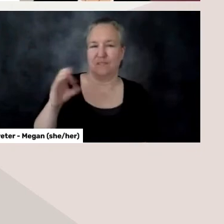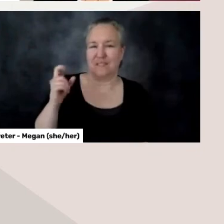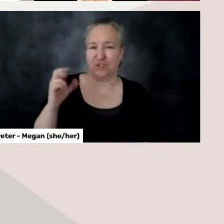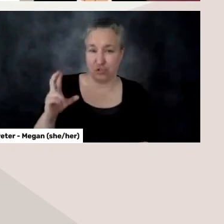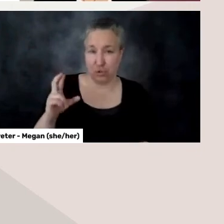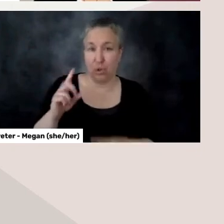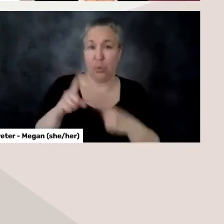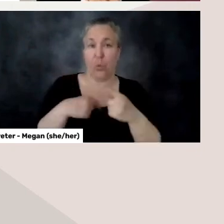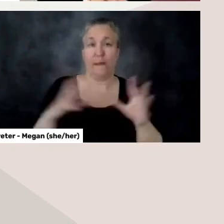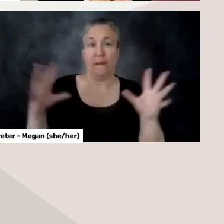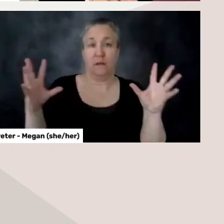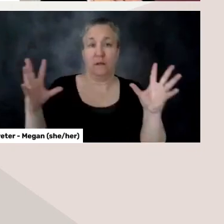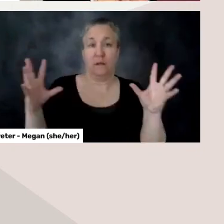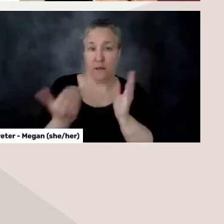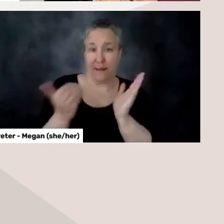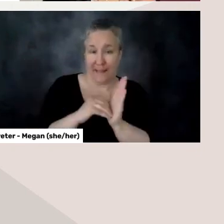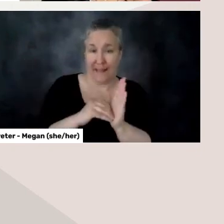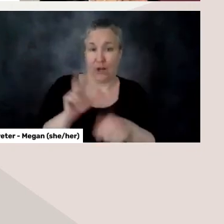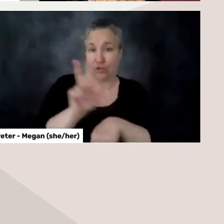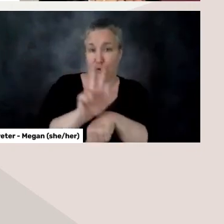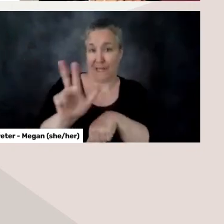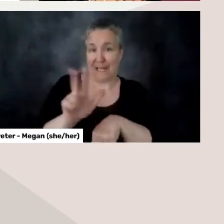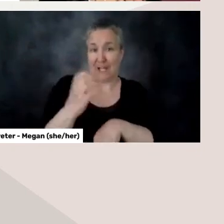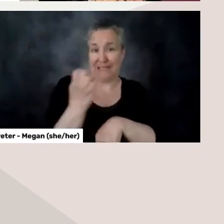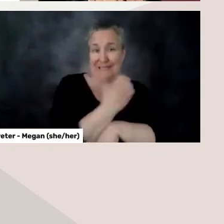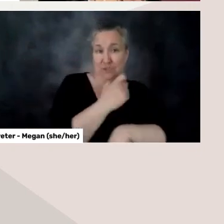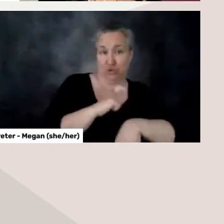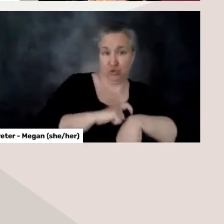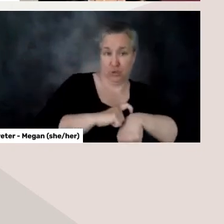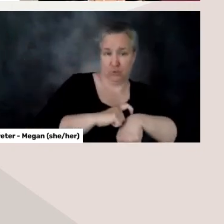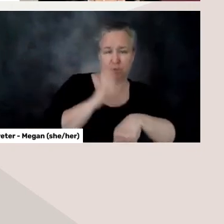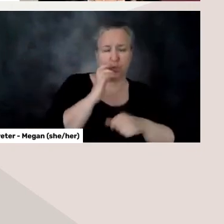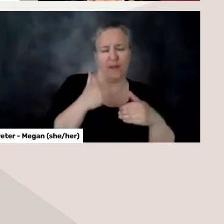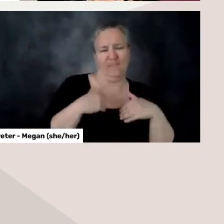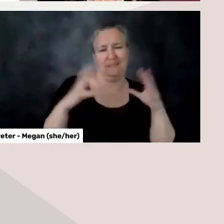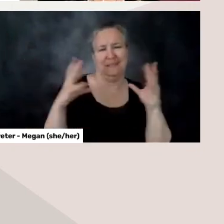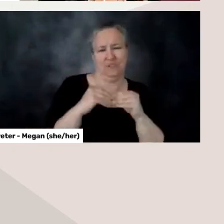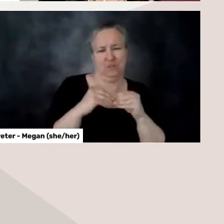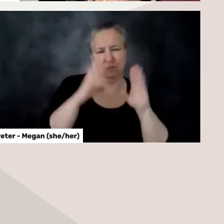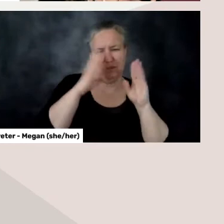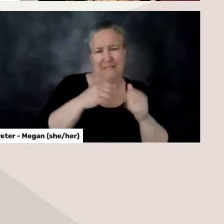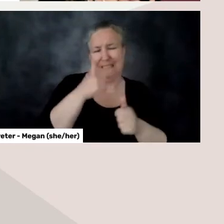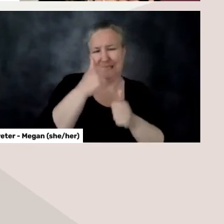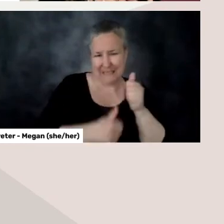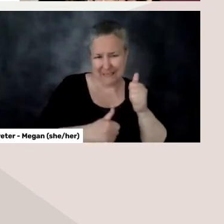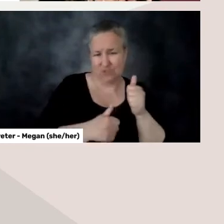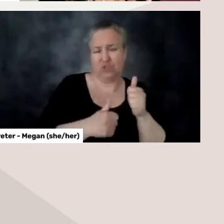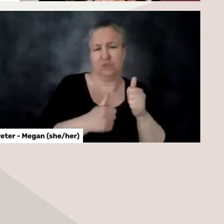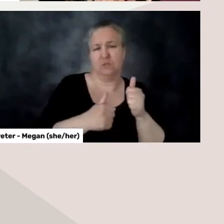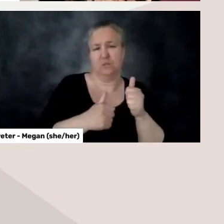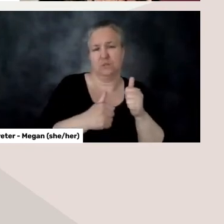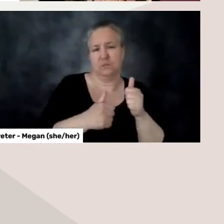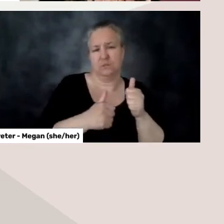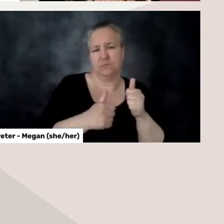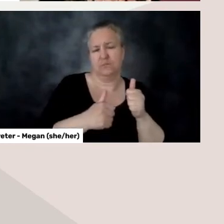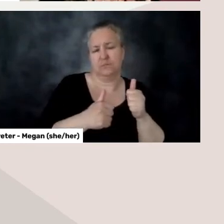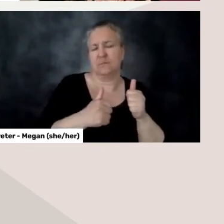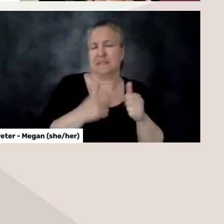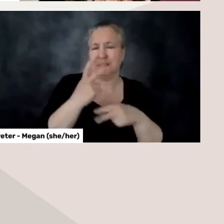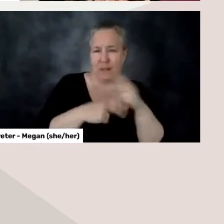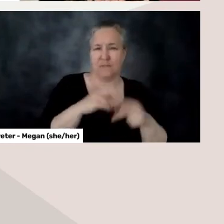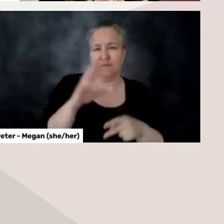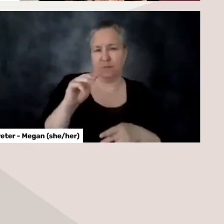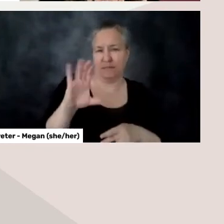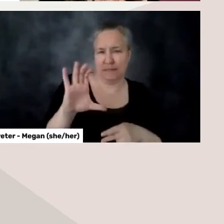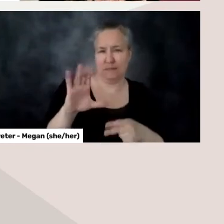at 3:00 Eastern time, we're going to do sessions on each of the major types of metastatic breast